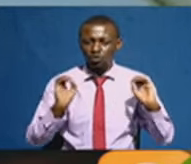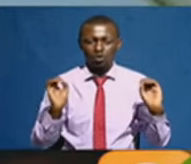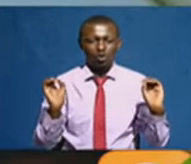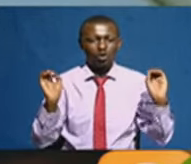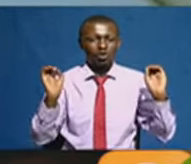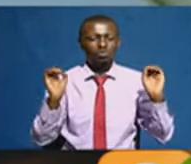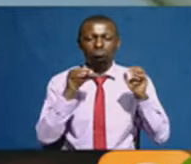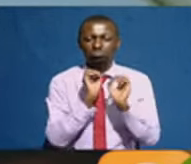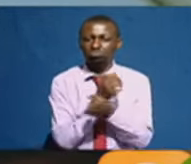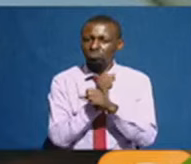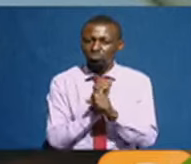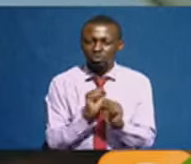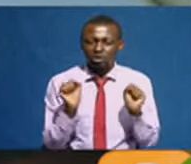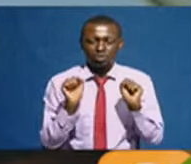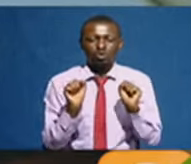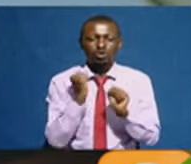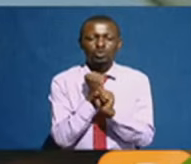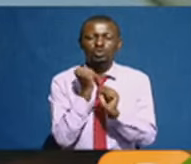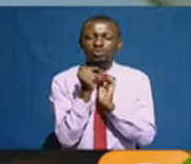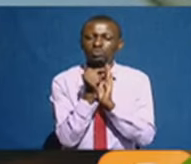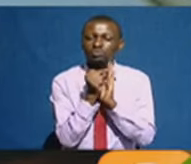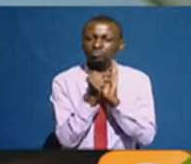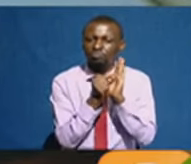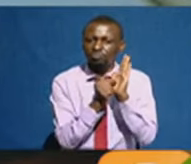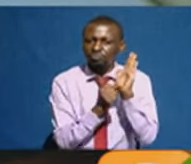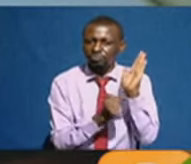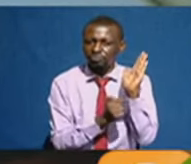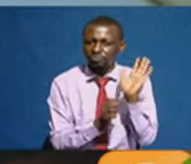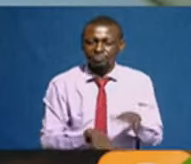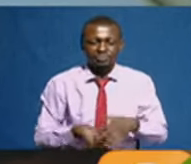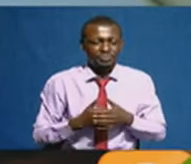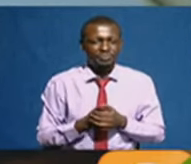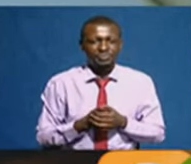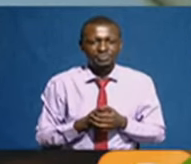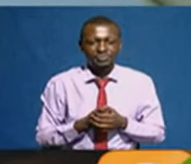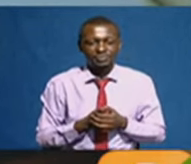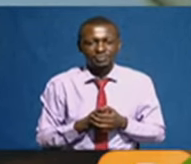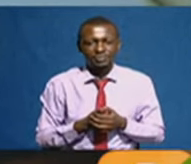have the capacity to honor it to the fullest. So,